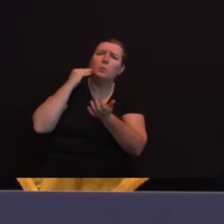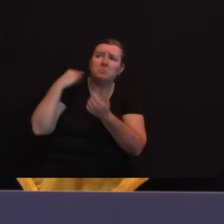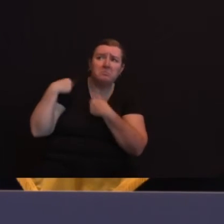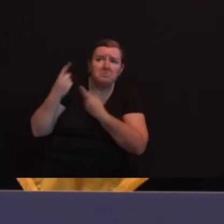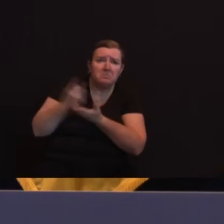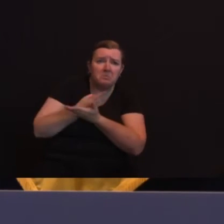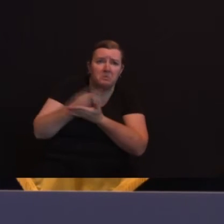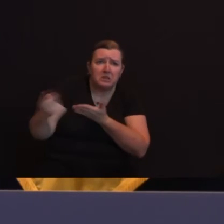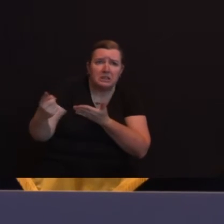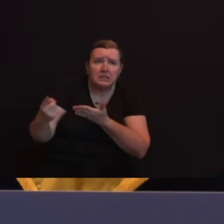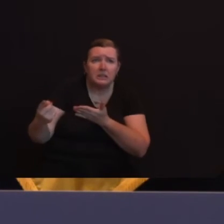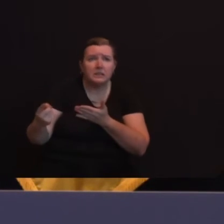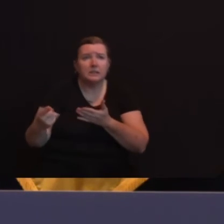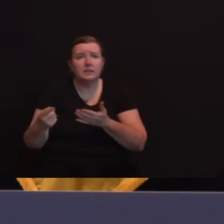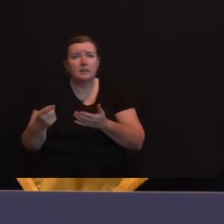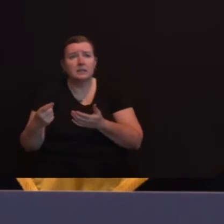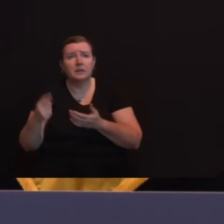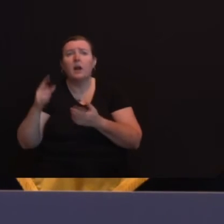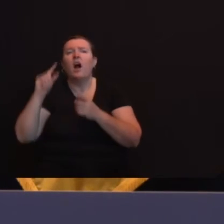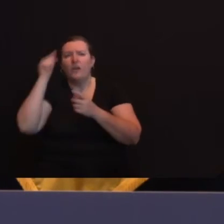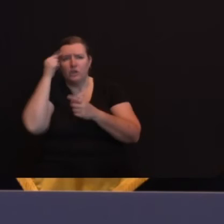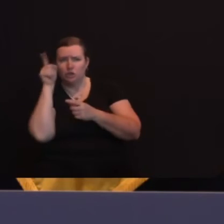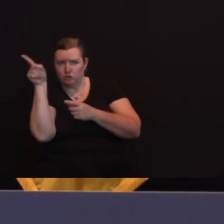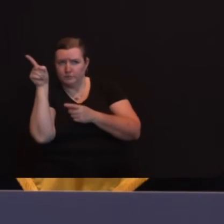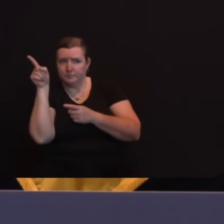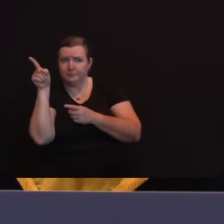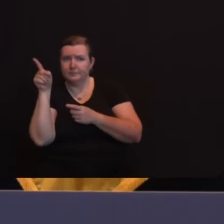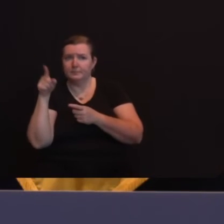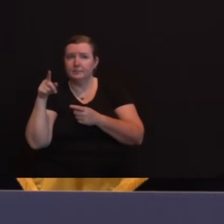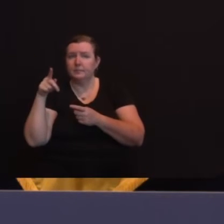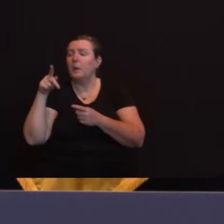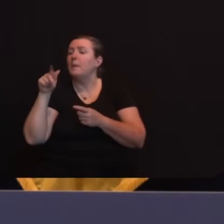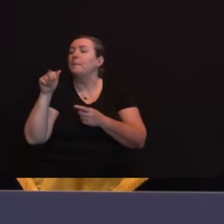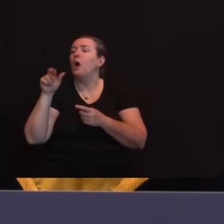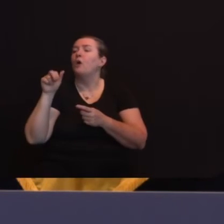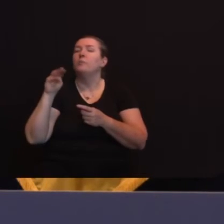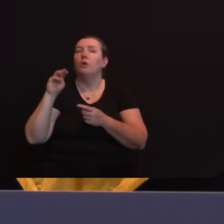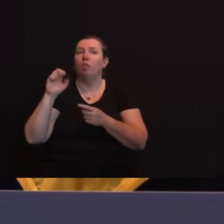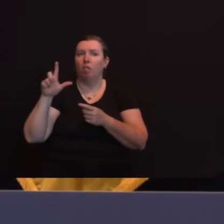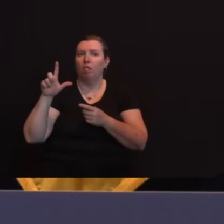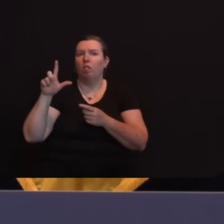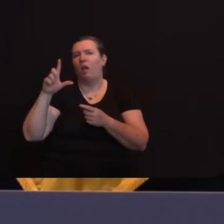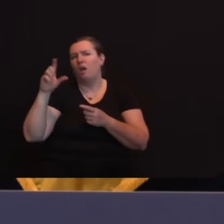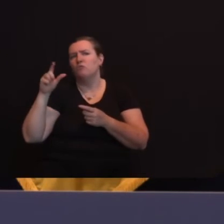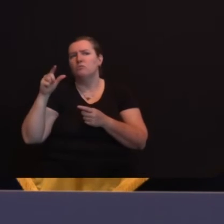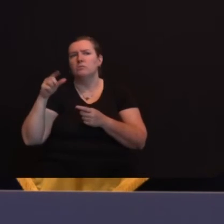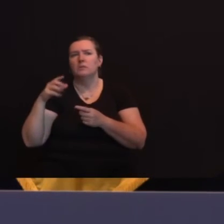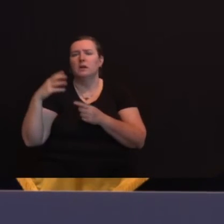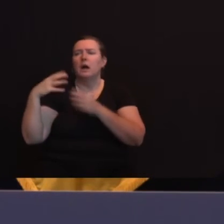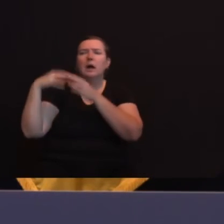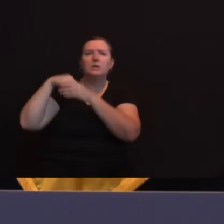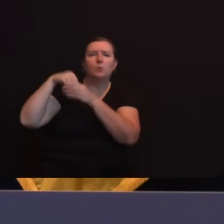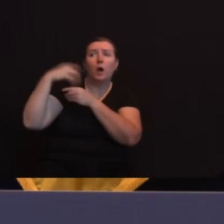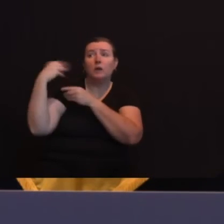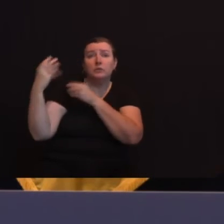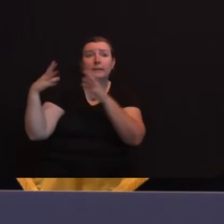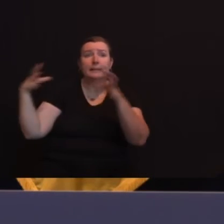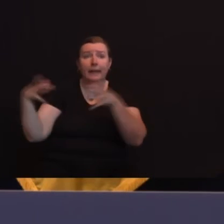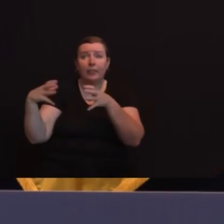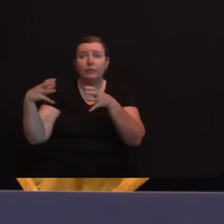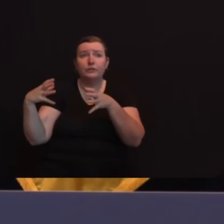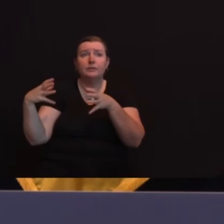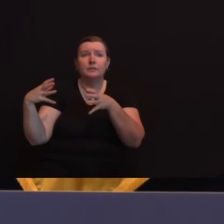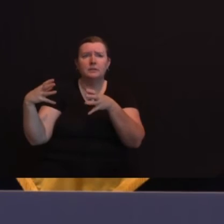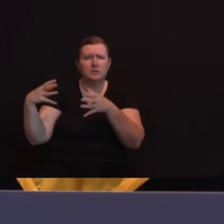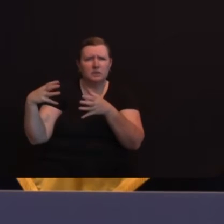governor or for Parimal Garg, want to know if the indoor and outdoor gathering limits, if the exclusion for religious services would